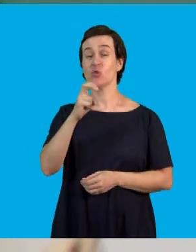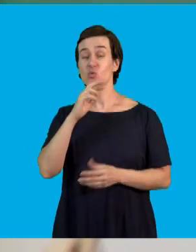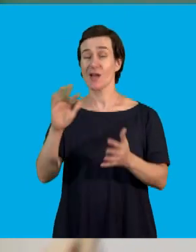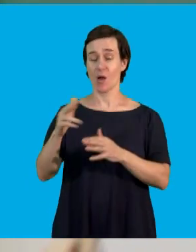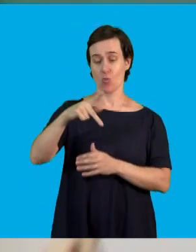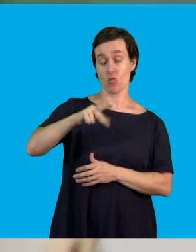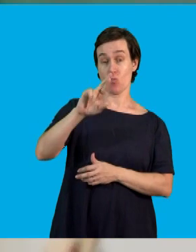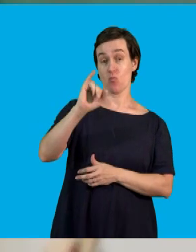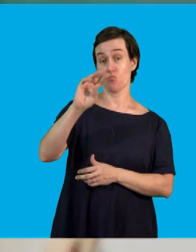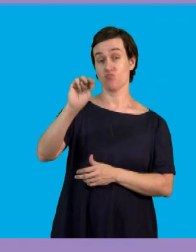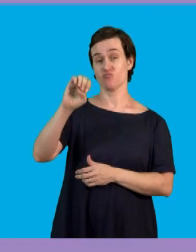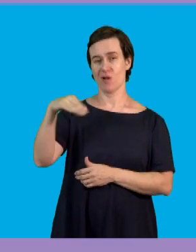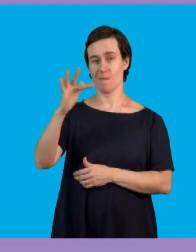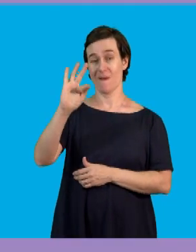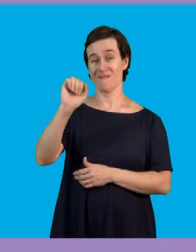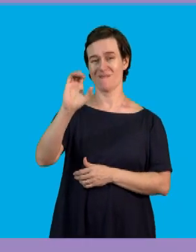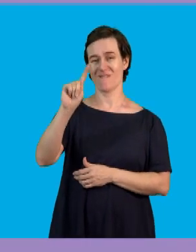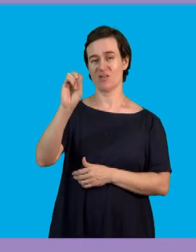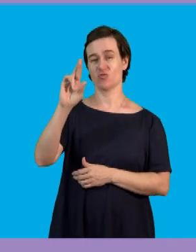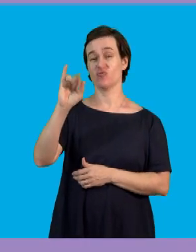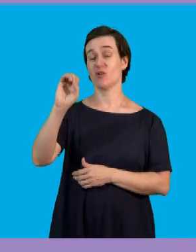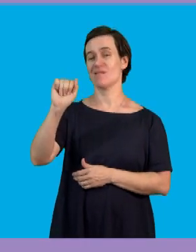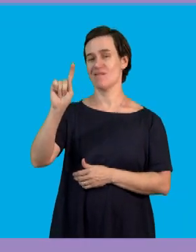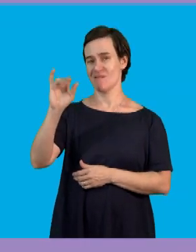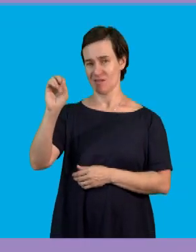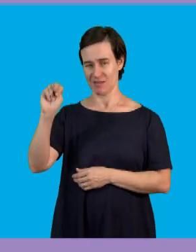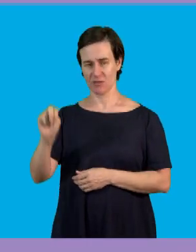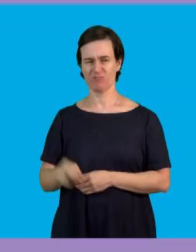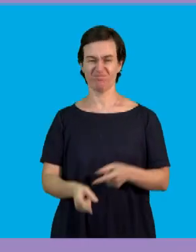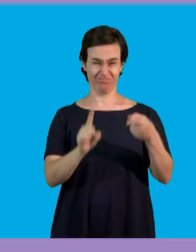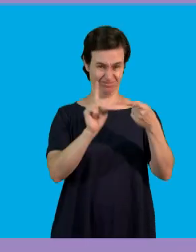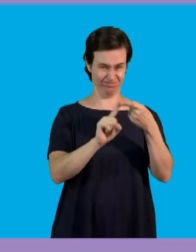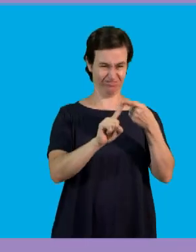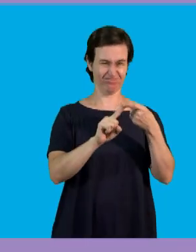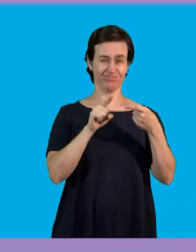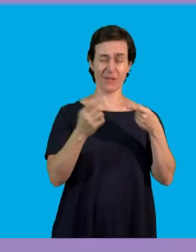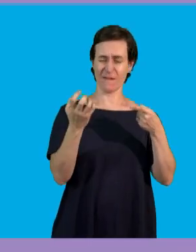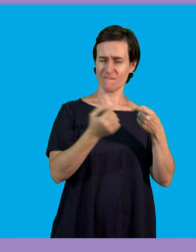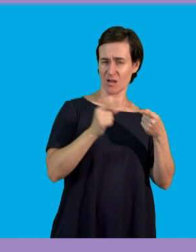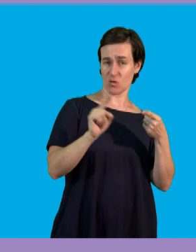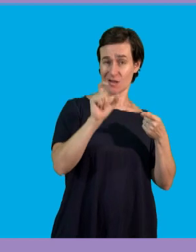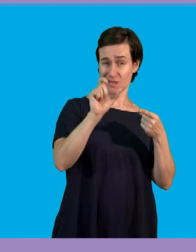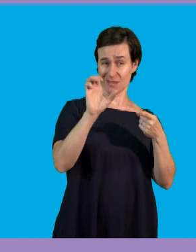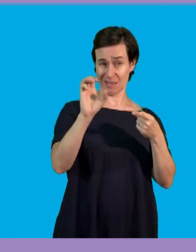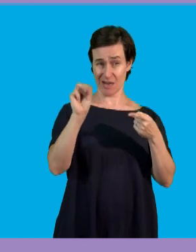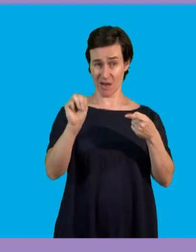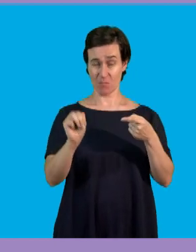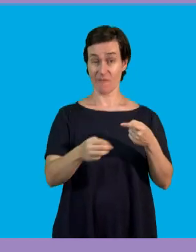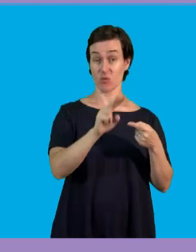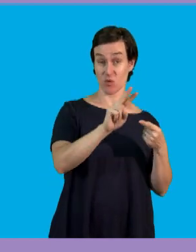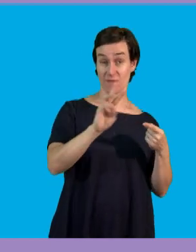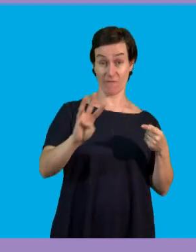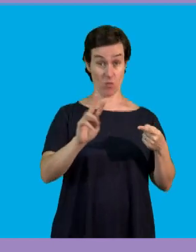prime factorization. Let's look at this first one here. So we are going to find the LCM of 24